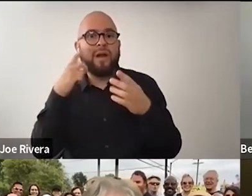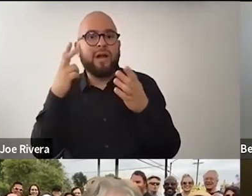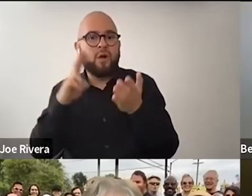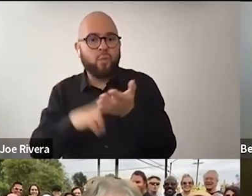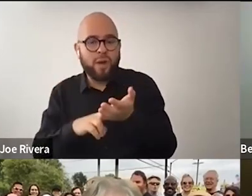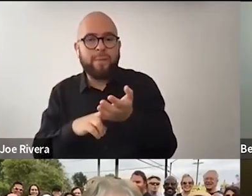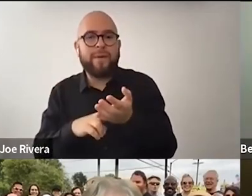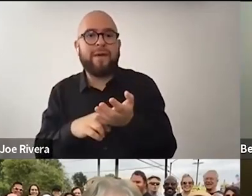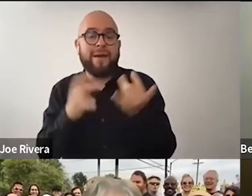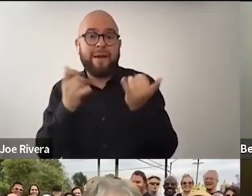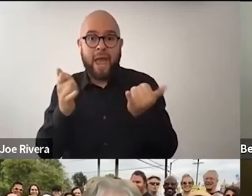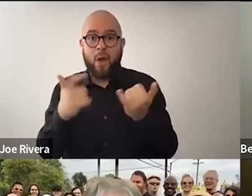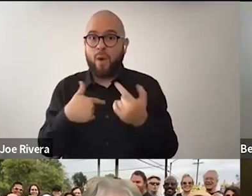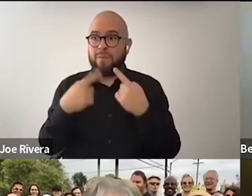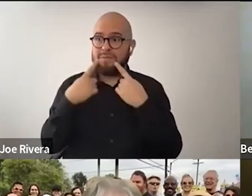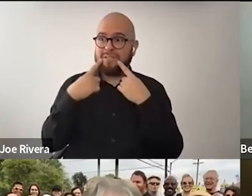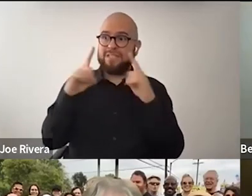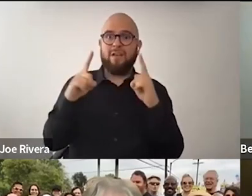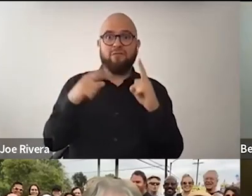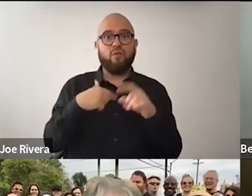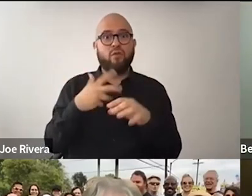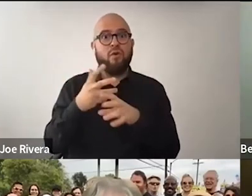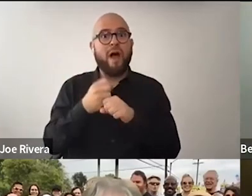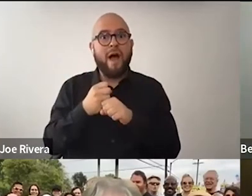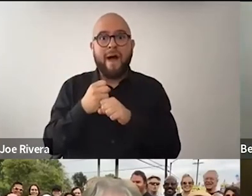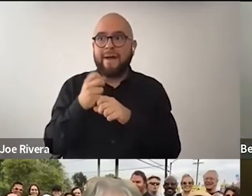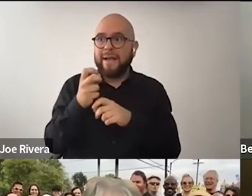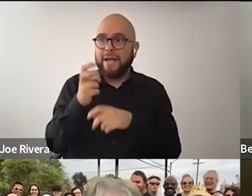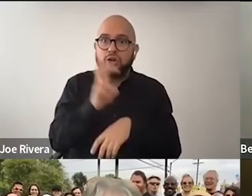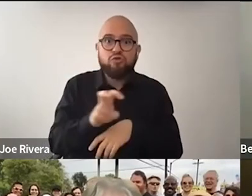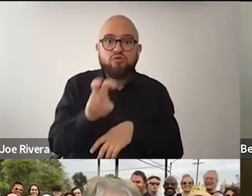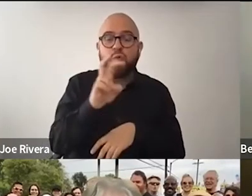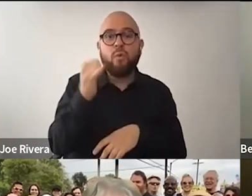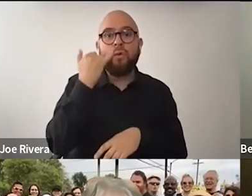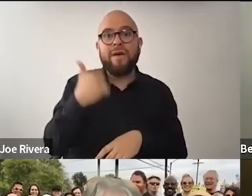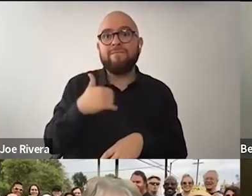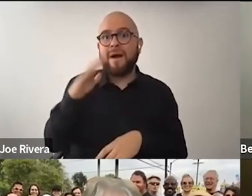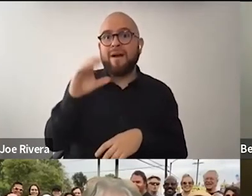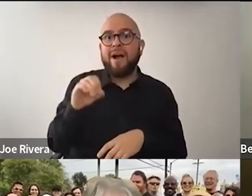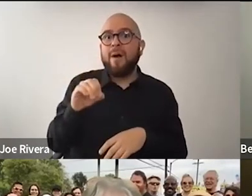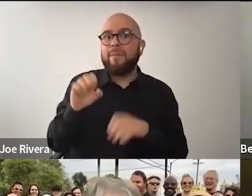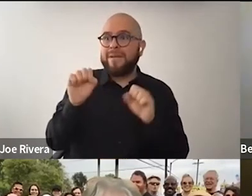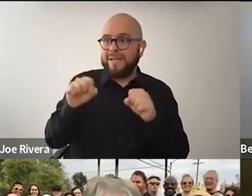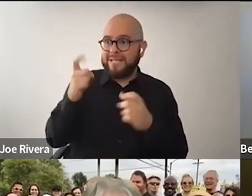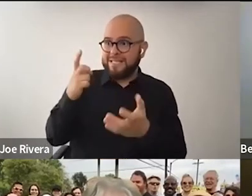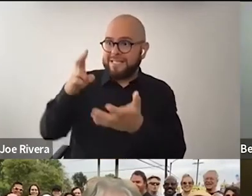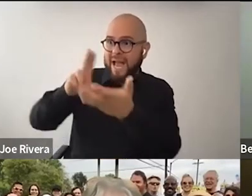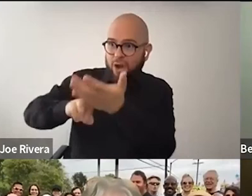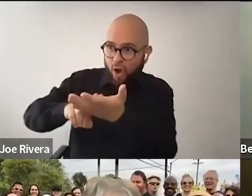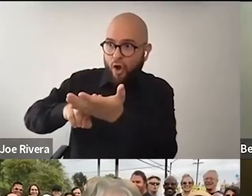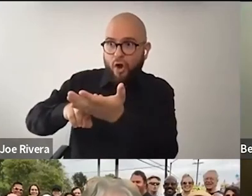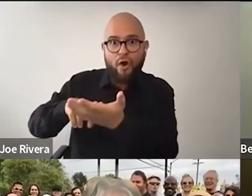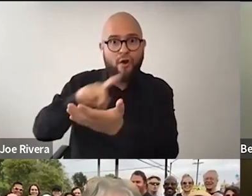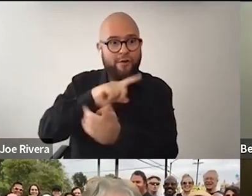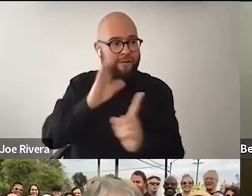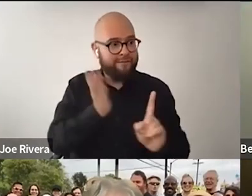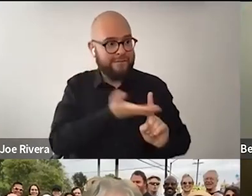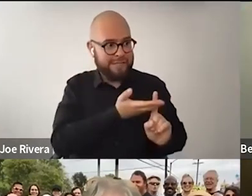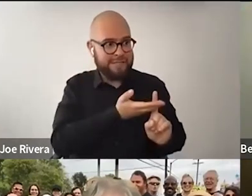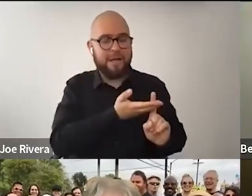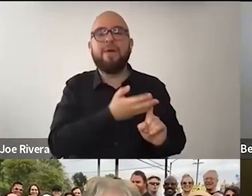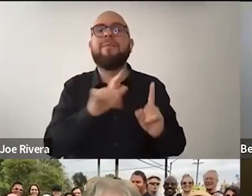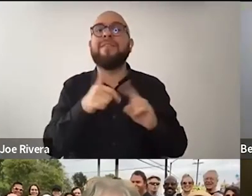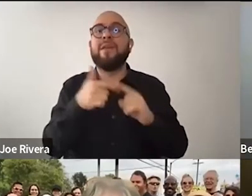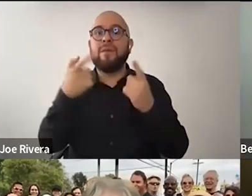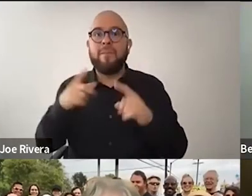tour, if I can get my company to sign on to this agreement, then my funds that I make from